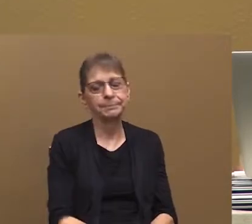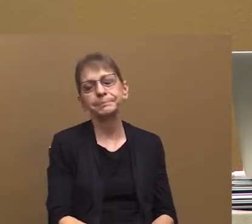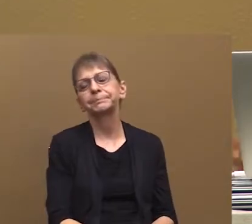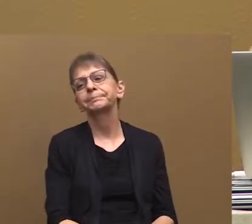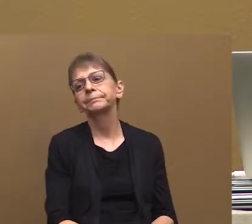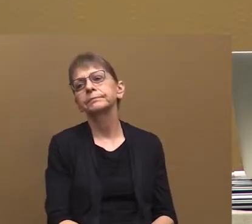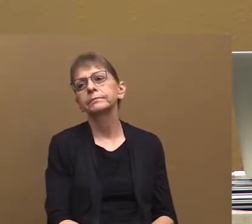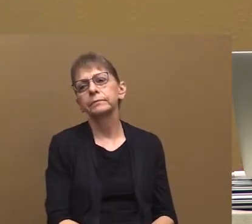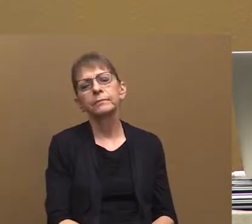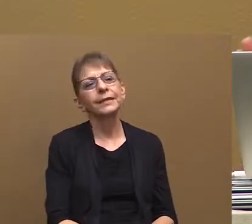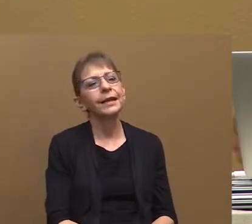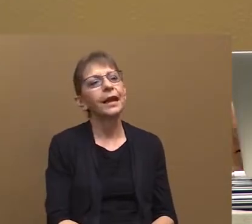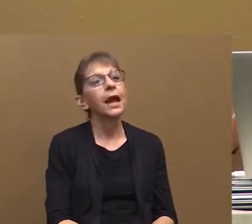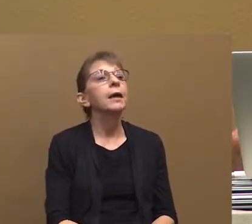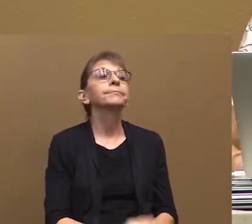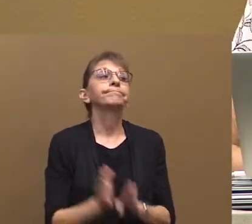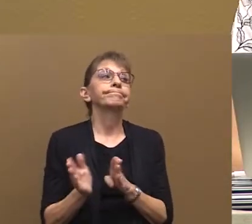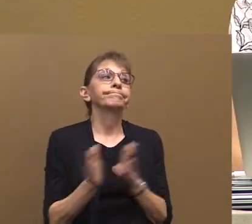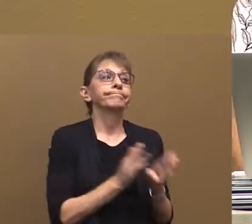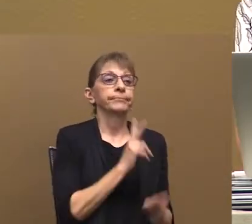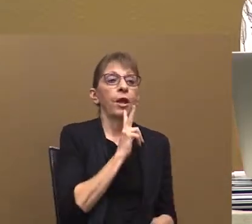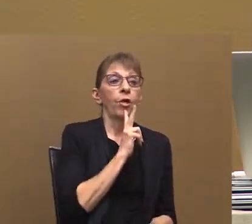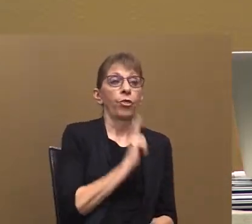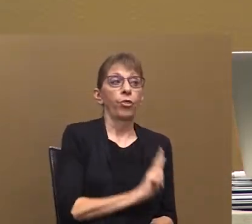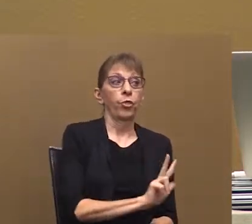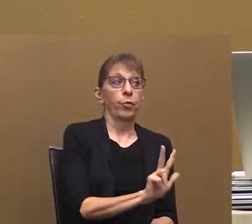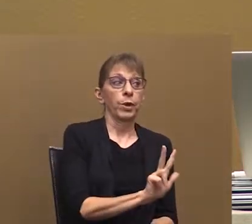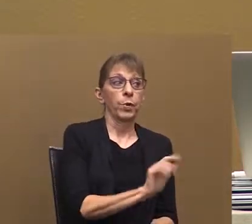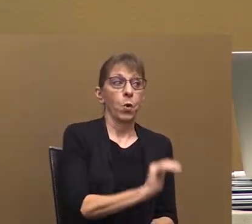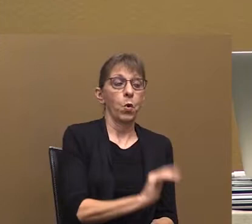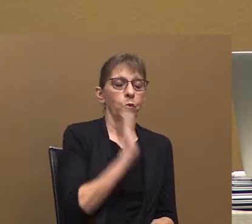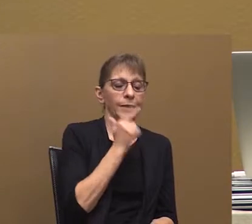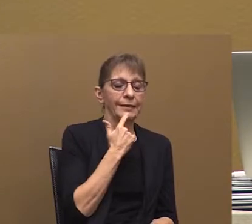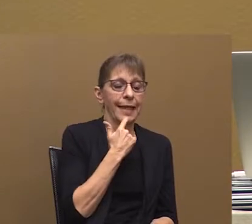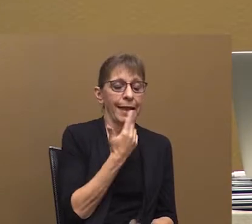here. And the 3-year-old would say,